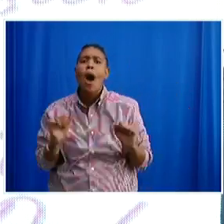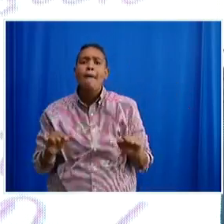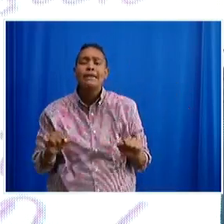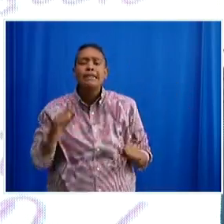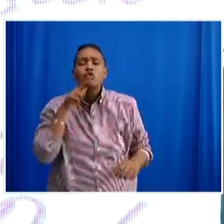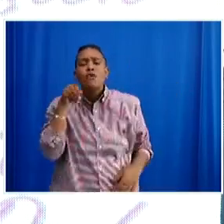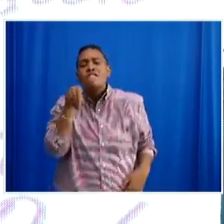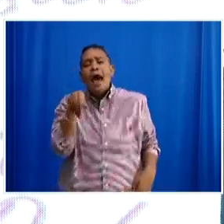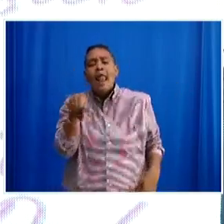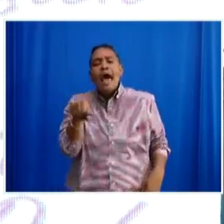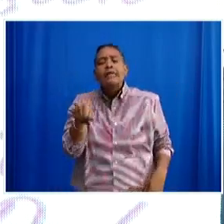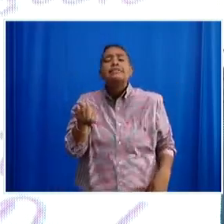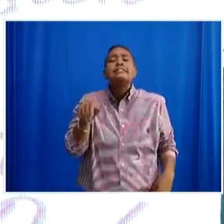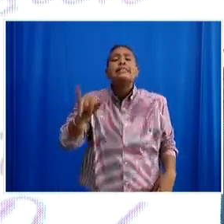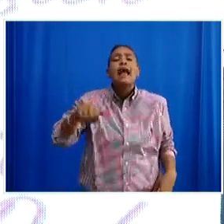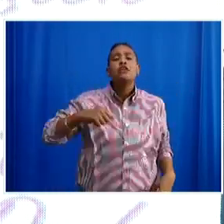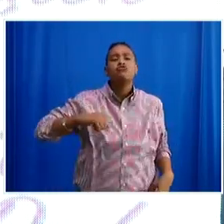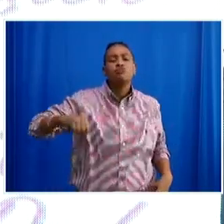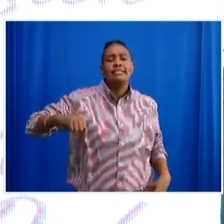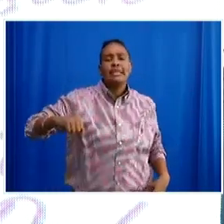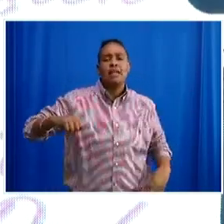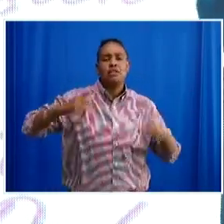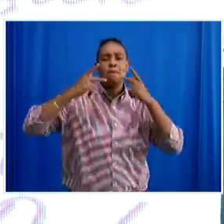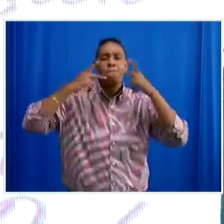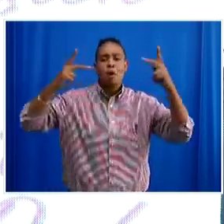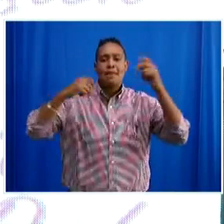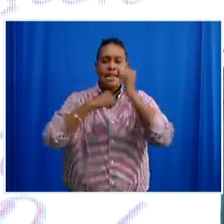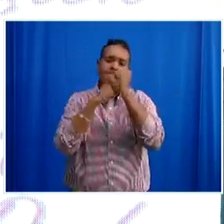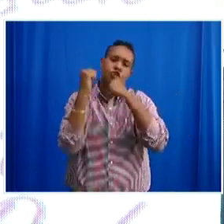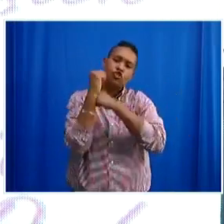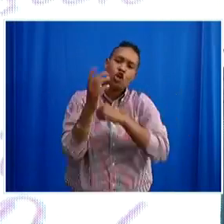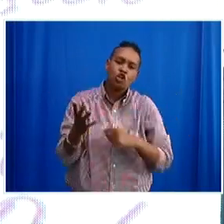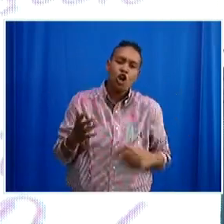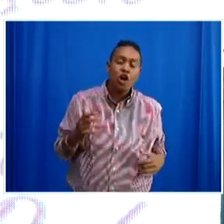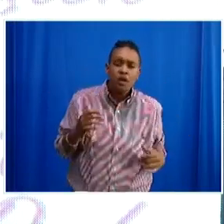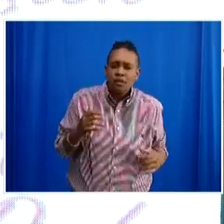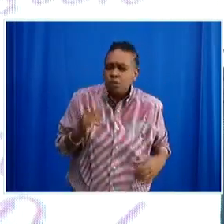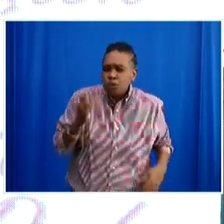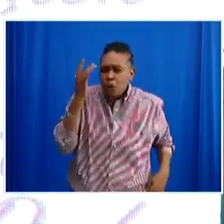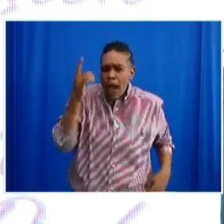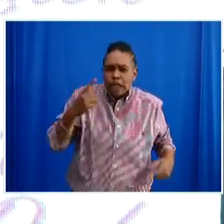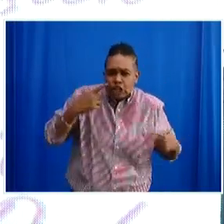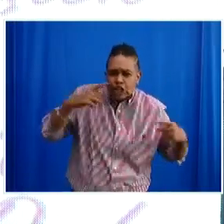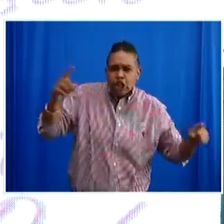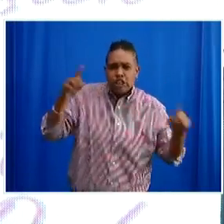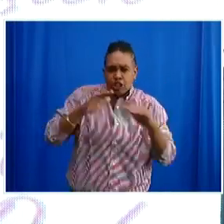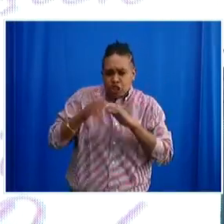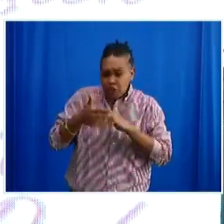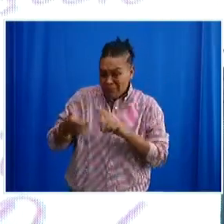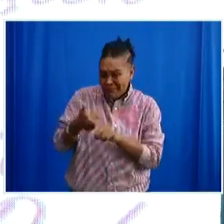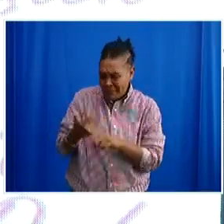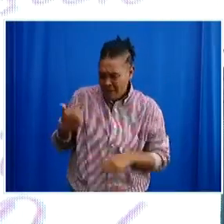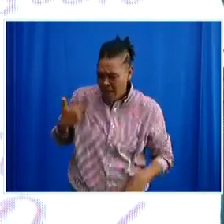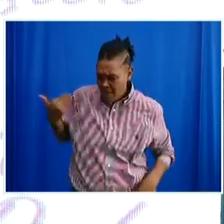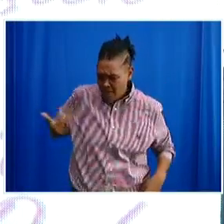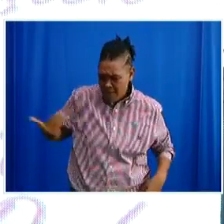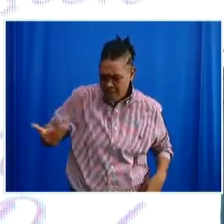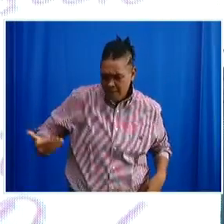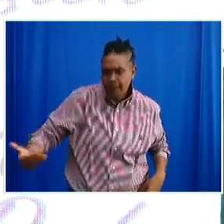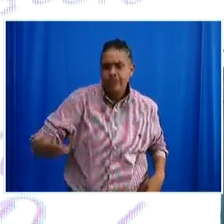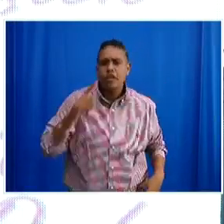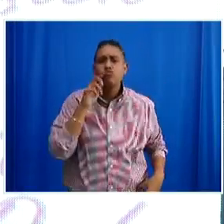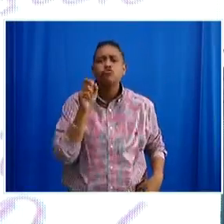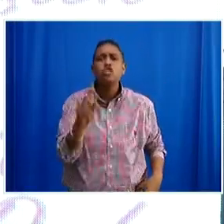finance such resilient public infrastructure, which is why the successes that Jamaica has had in